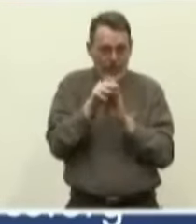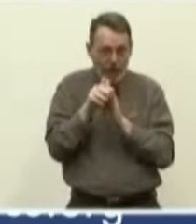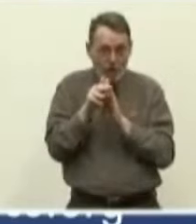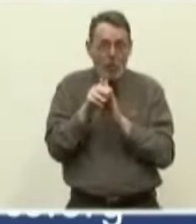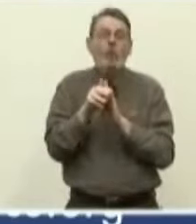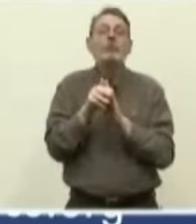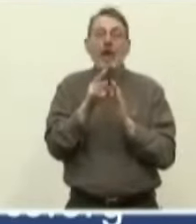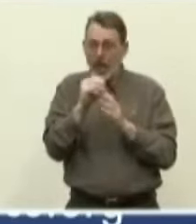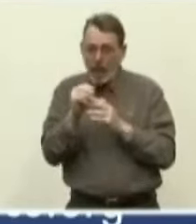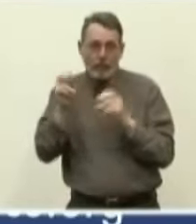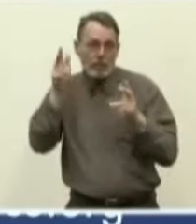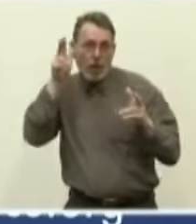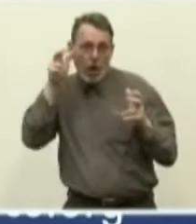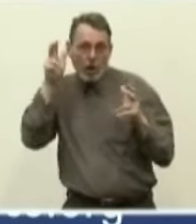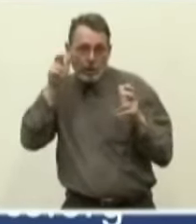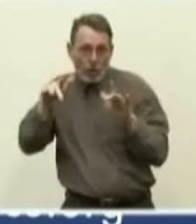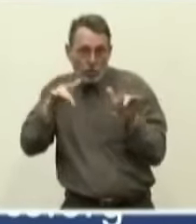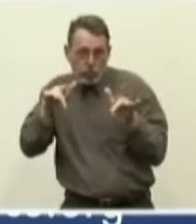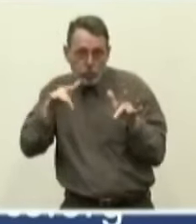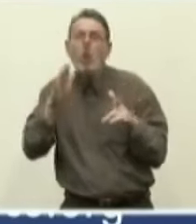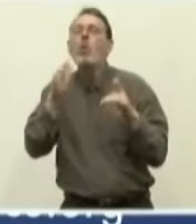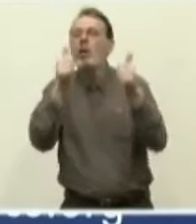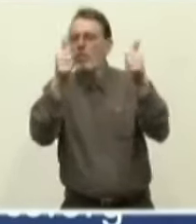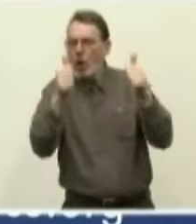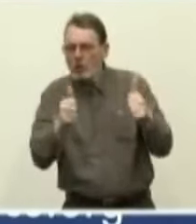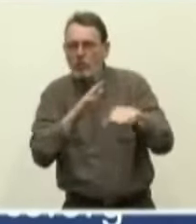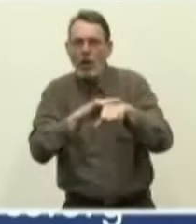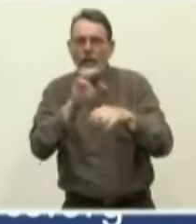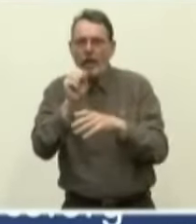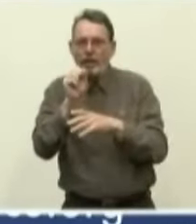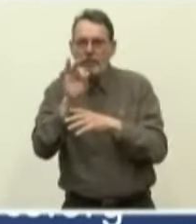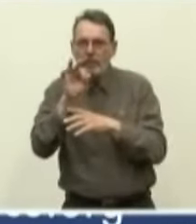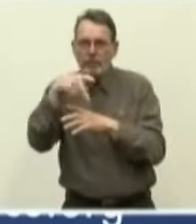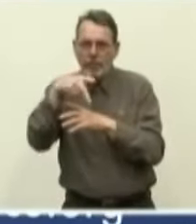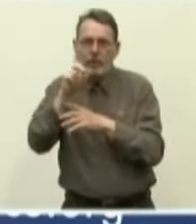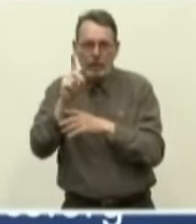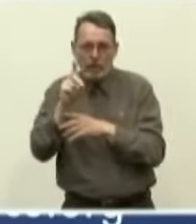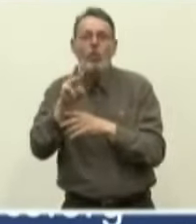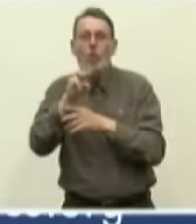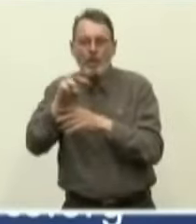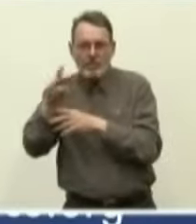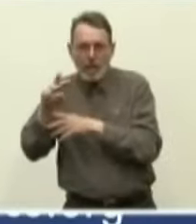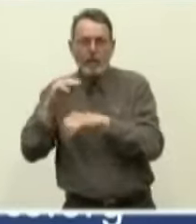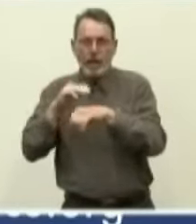audio recordings, will be posted on the SFPD website at